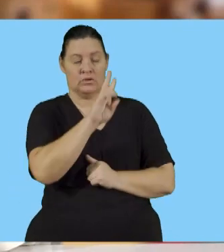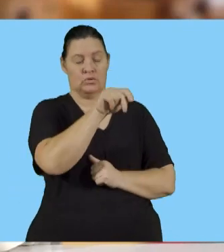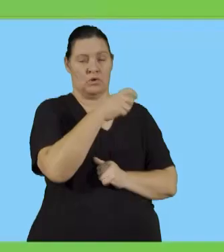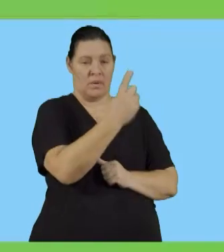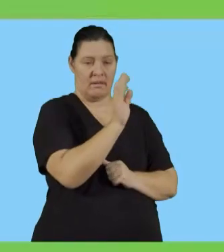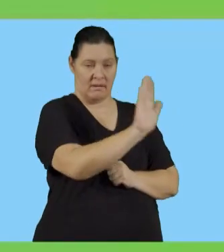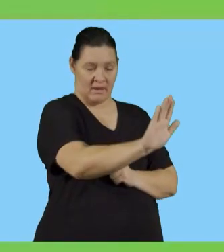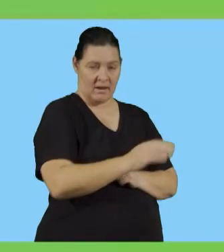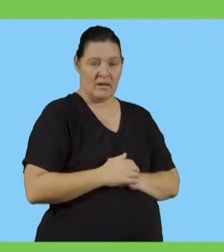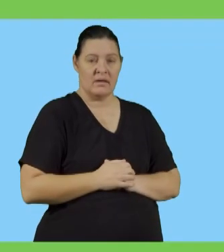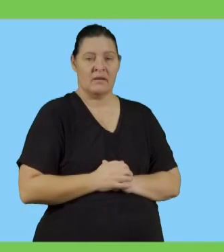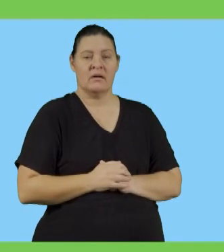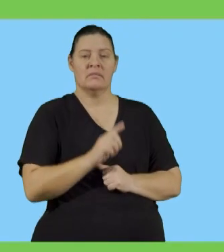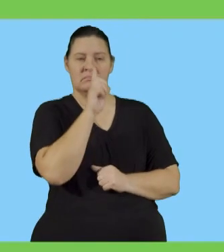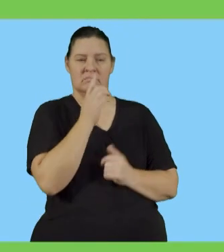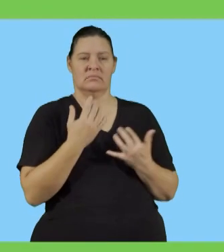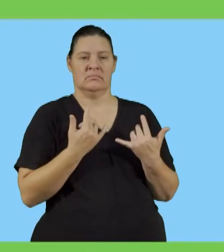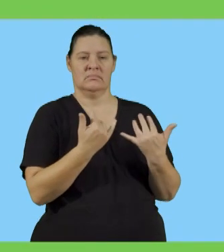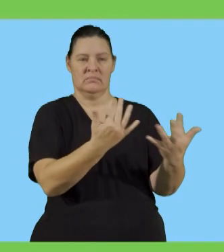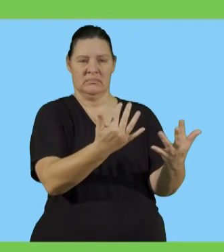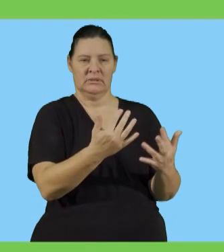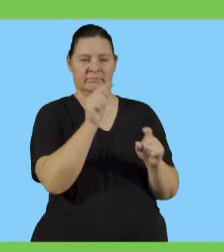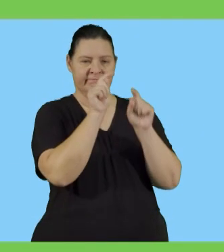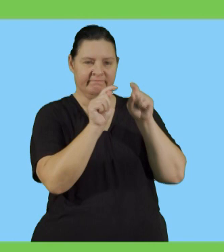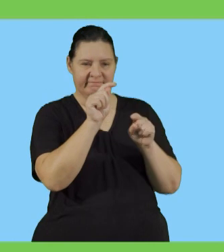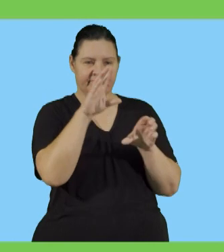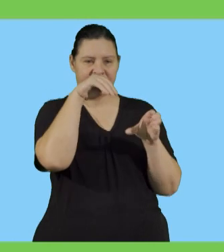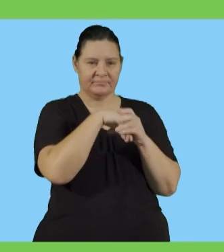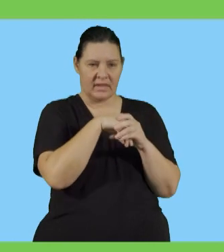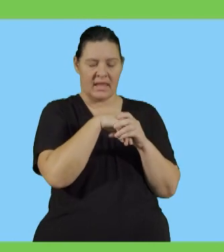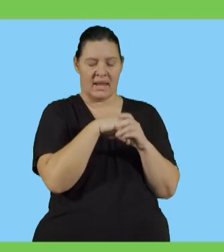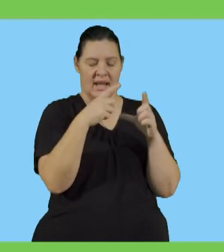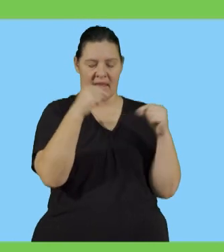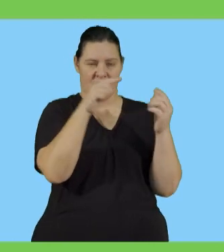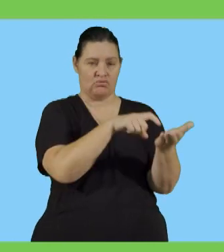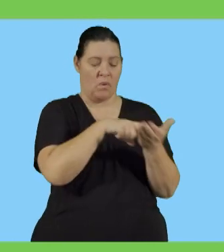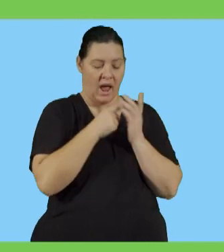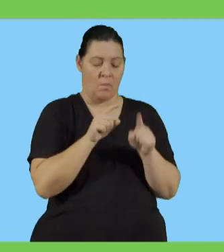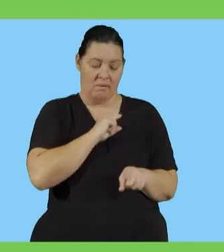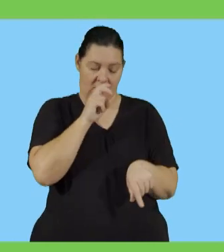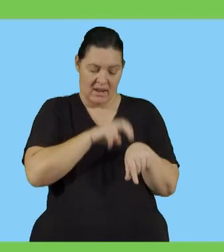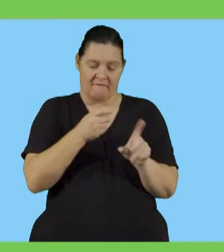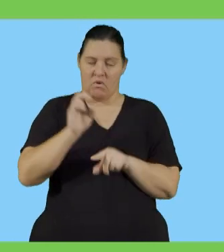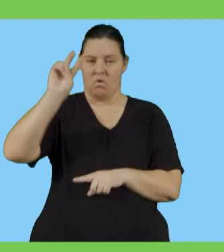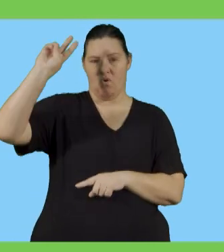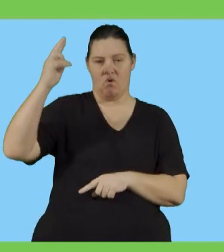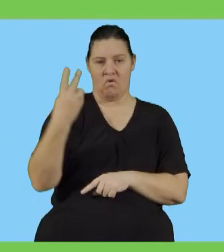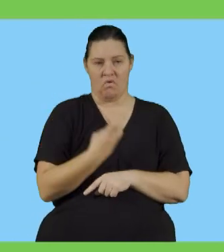2.1. 2.1 says, the green pigment in leaves required for